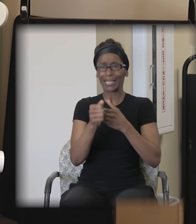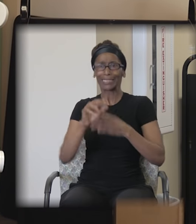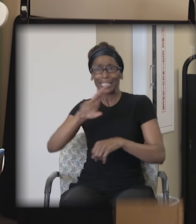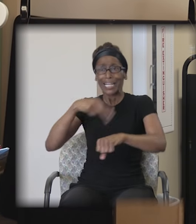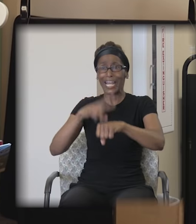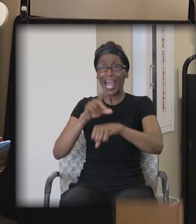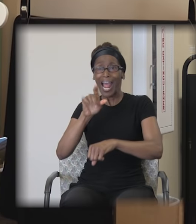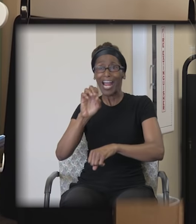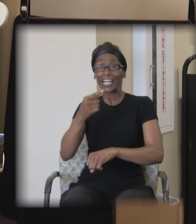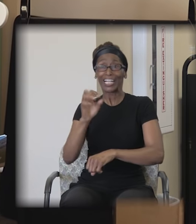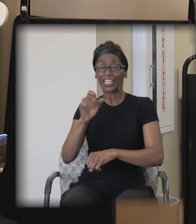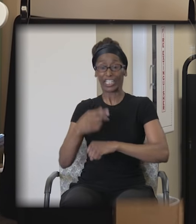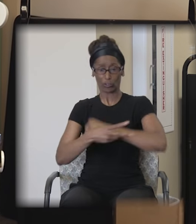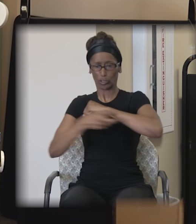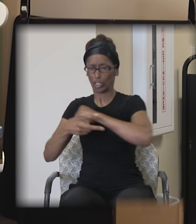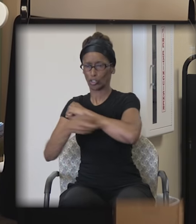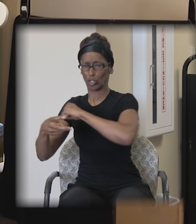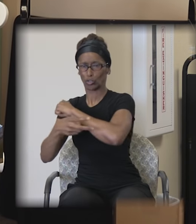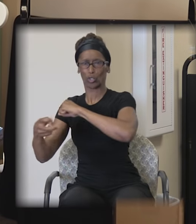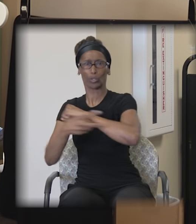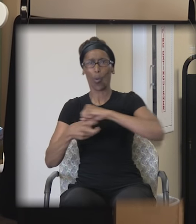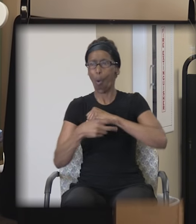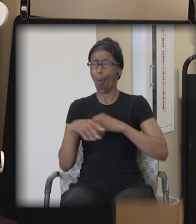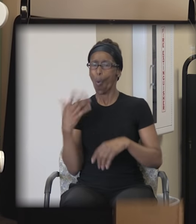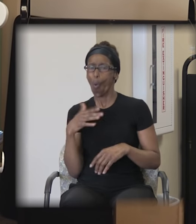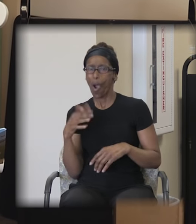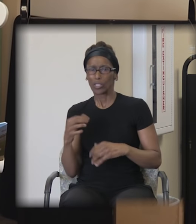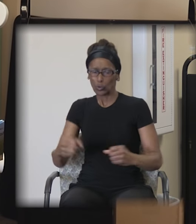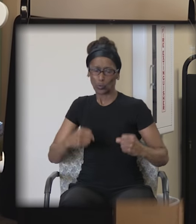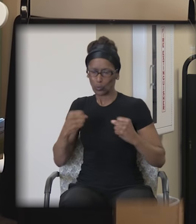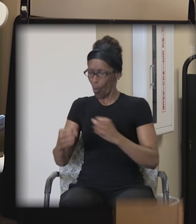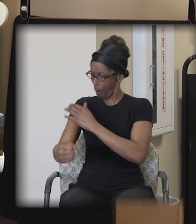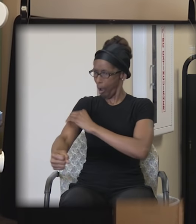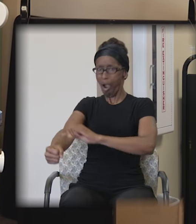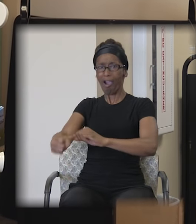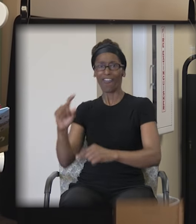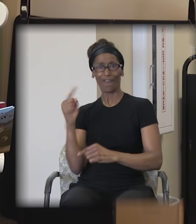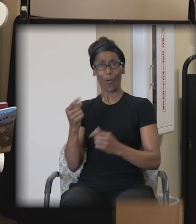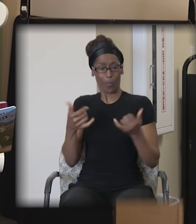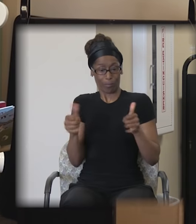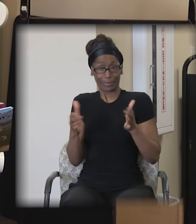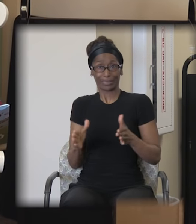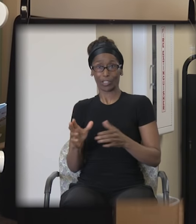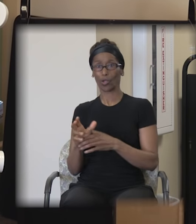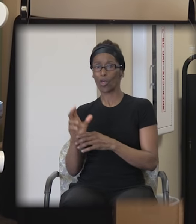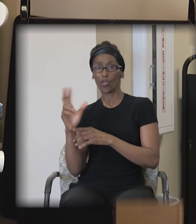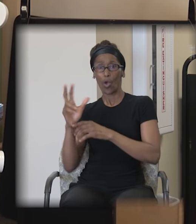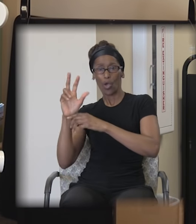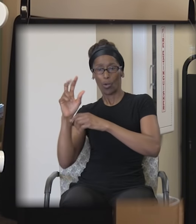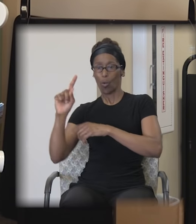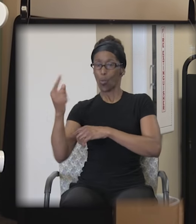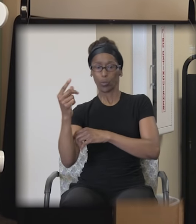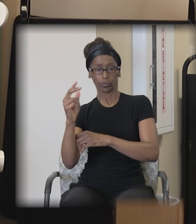stolen bases. With his strong, sure arm, he became the first player to throw three base runners